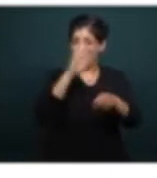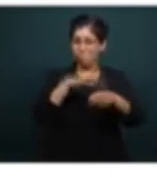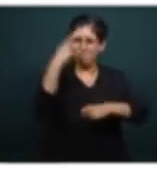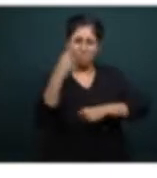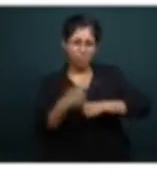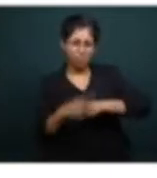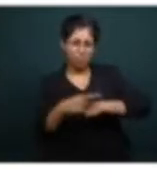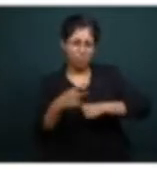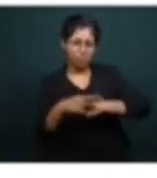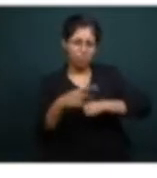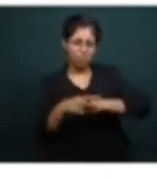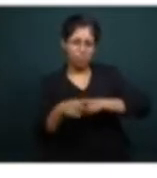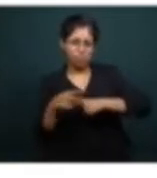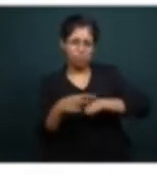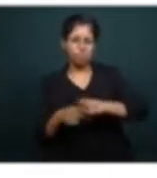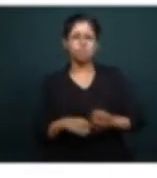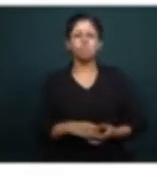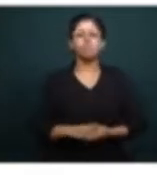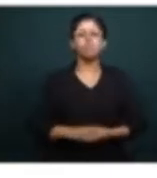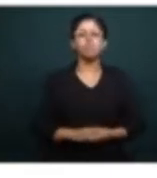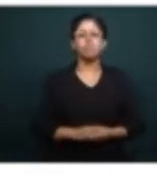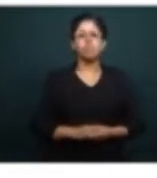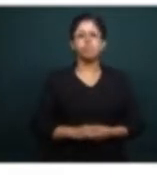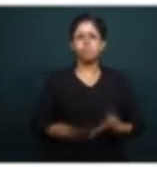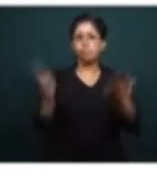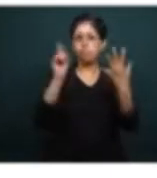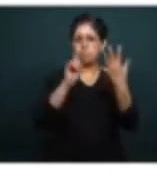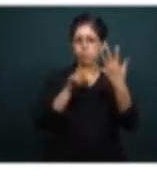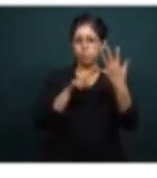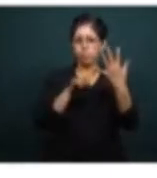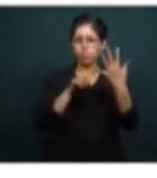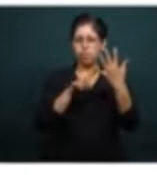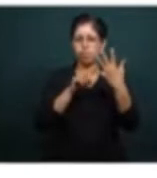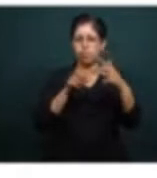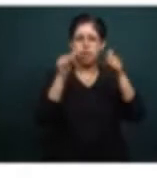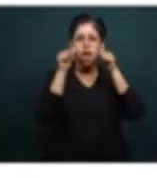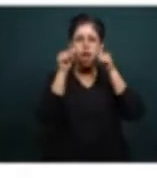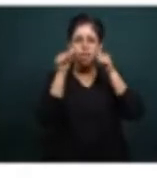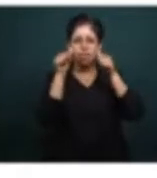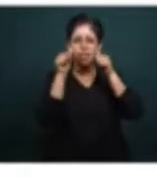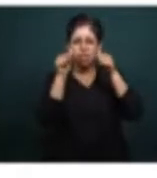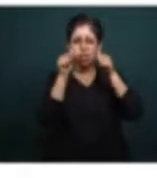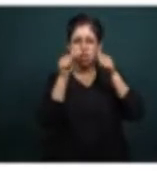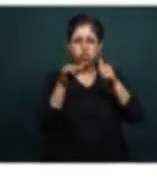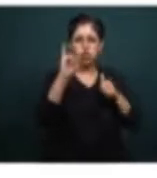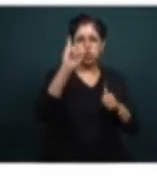with an emphasis of daytimes and the most incidents or highest incidents.